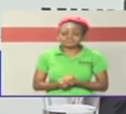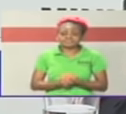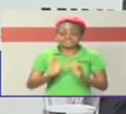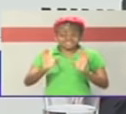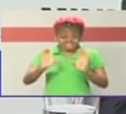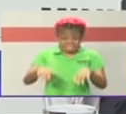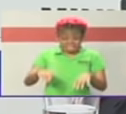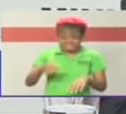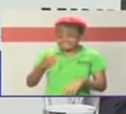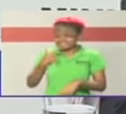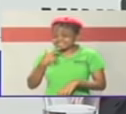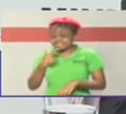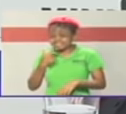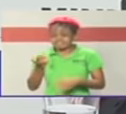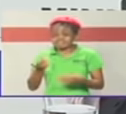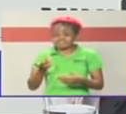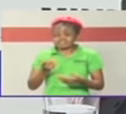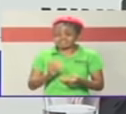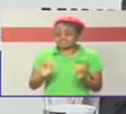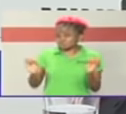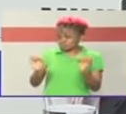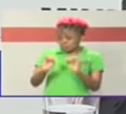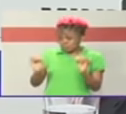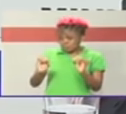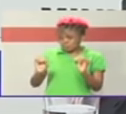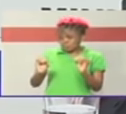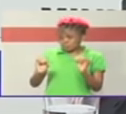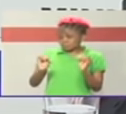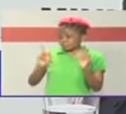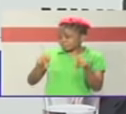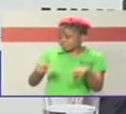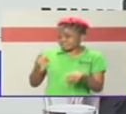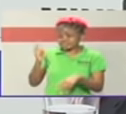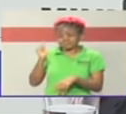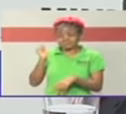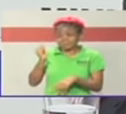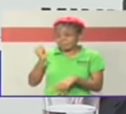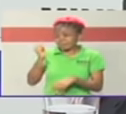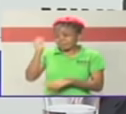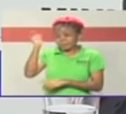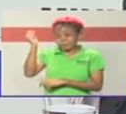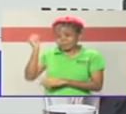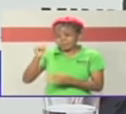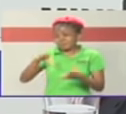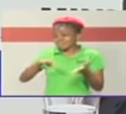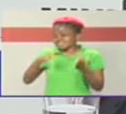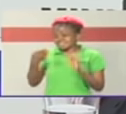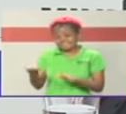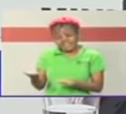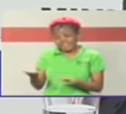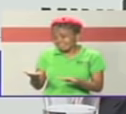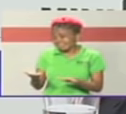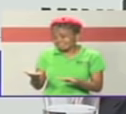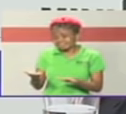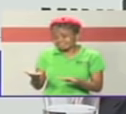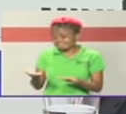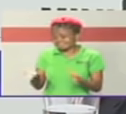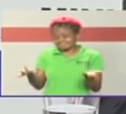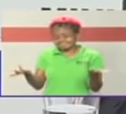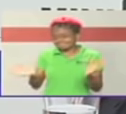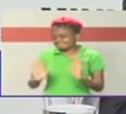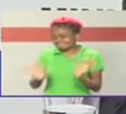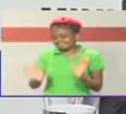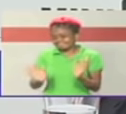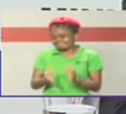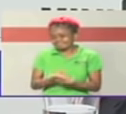categorically state that no one in Trinidad and Tobago has died, passed, demised,